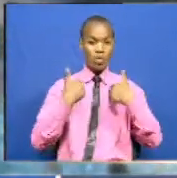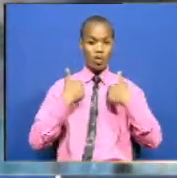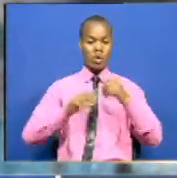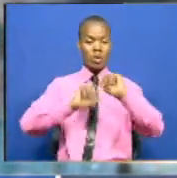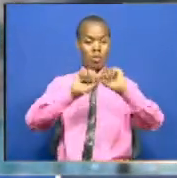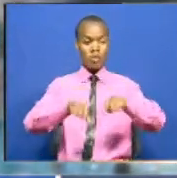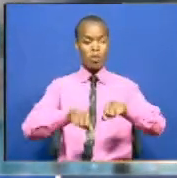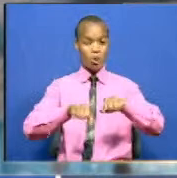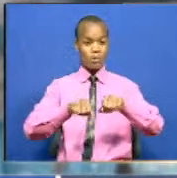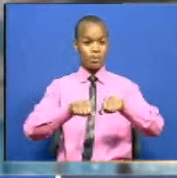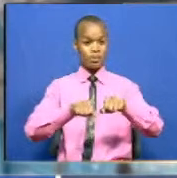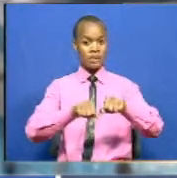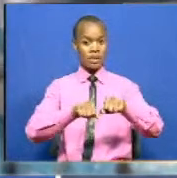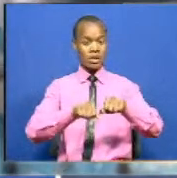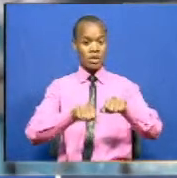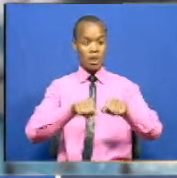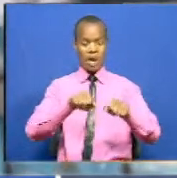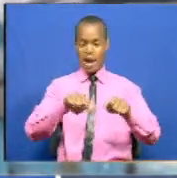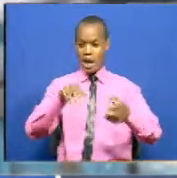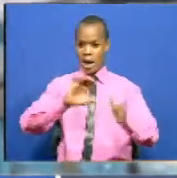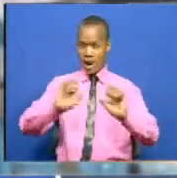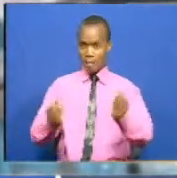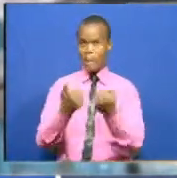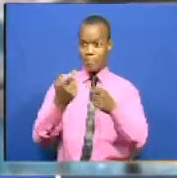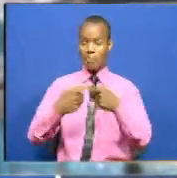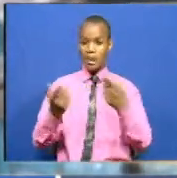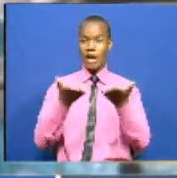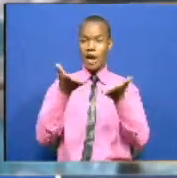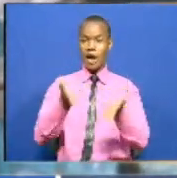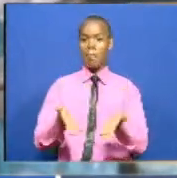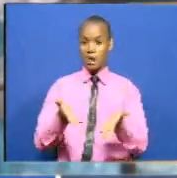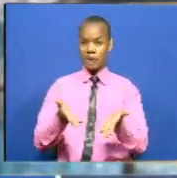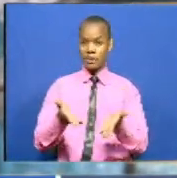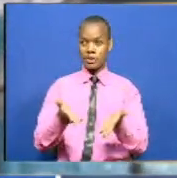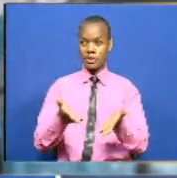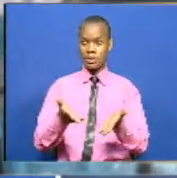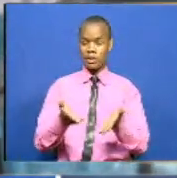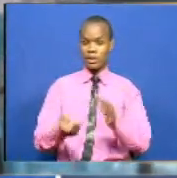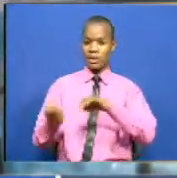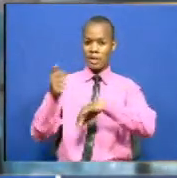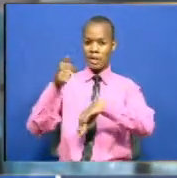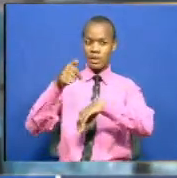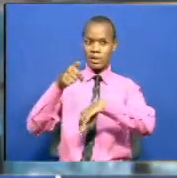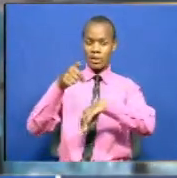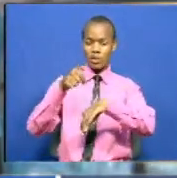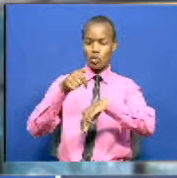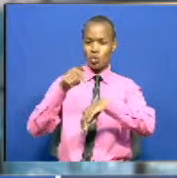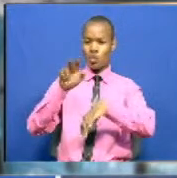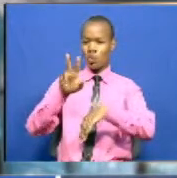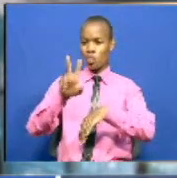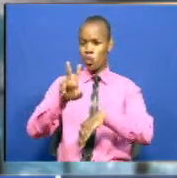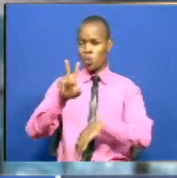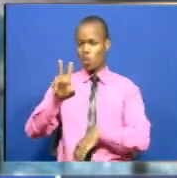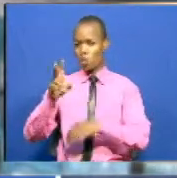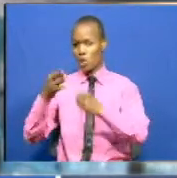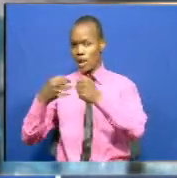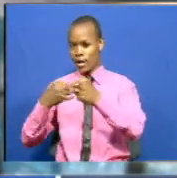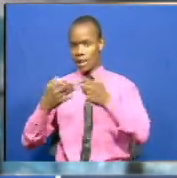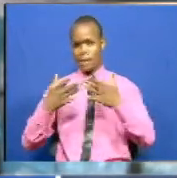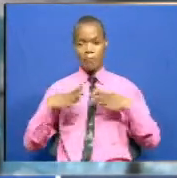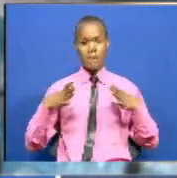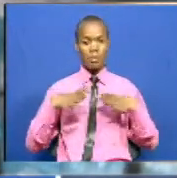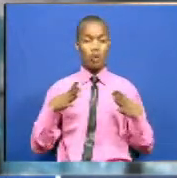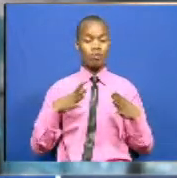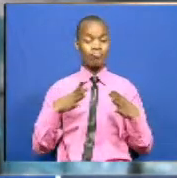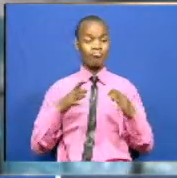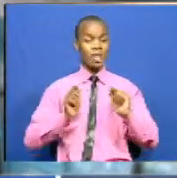but today, here as we speak right now, some minutes past 1 o'clock, 228 people have already turned